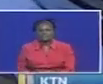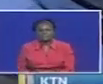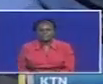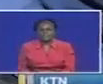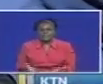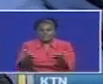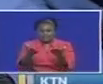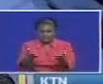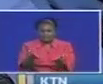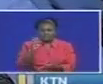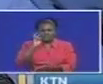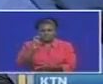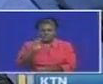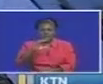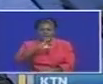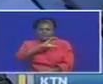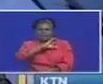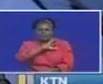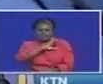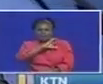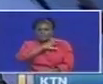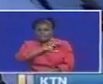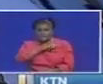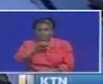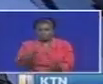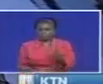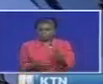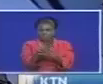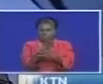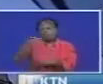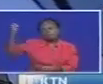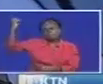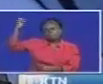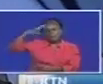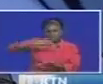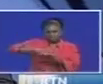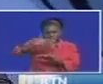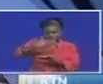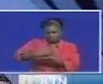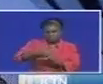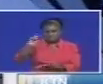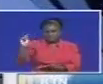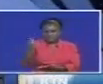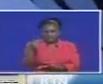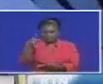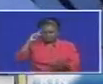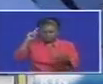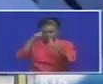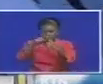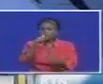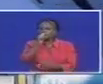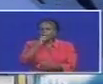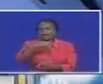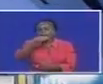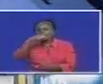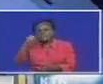Let's talk tech now. And Canadian technology firm Wewi has launched a solar-powered laptop in the Kenyan market. This is targeting private sector and